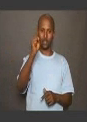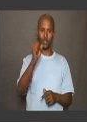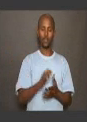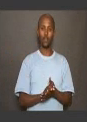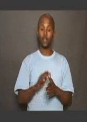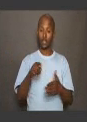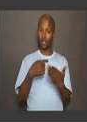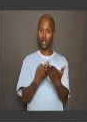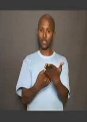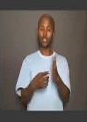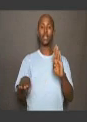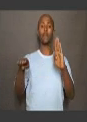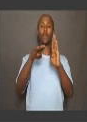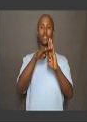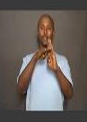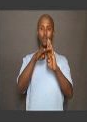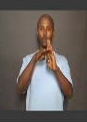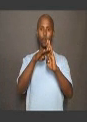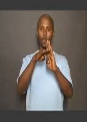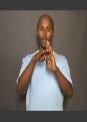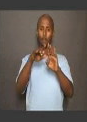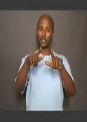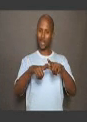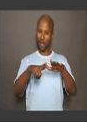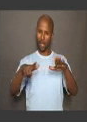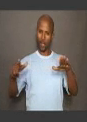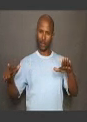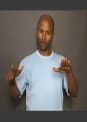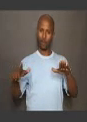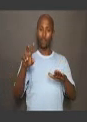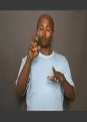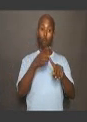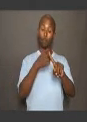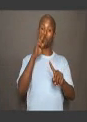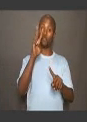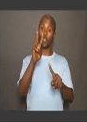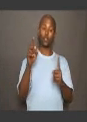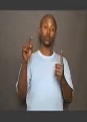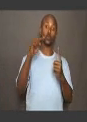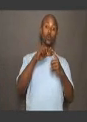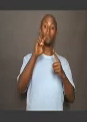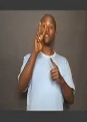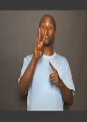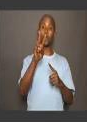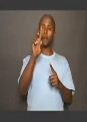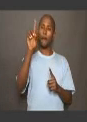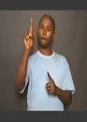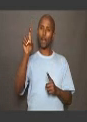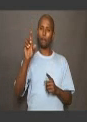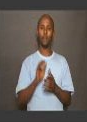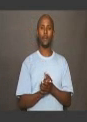Here it is represented by the line from V to V prime.